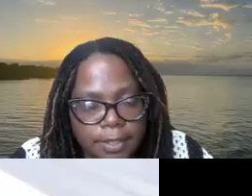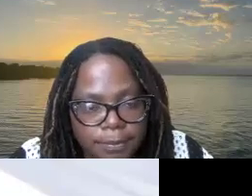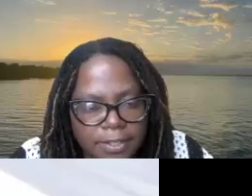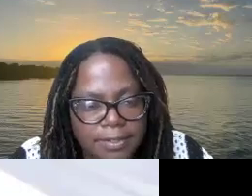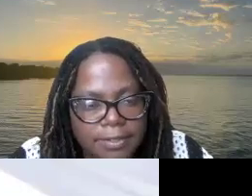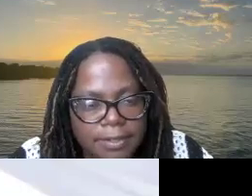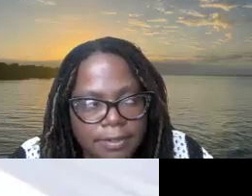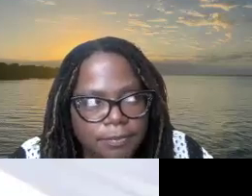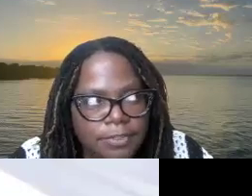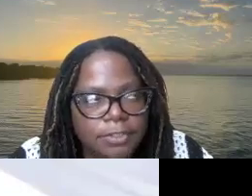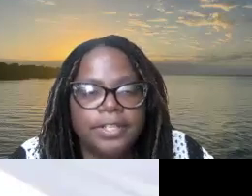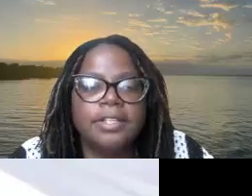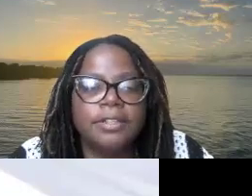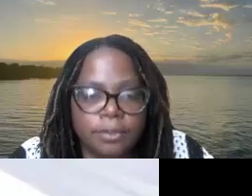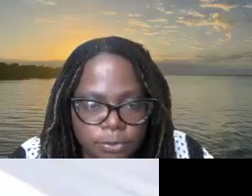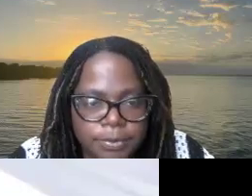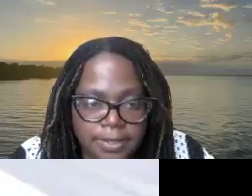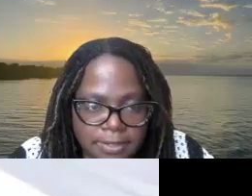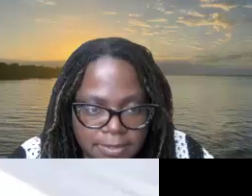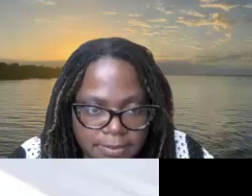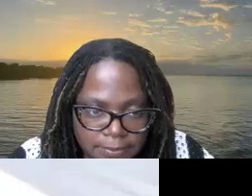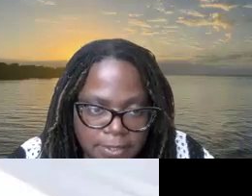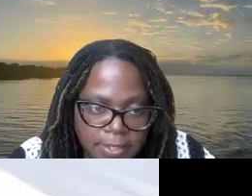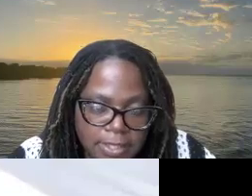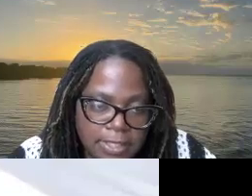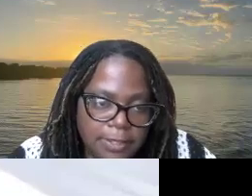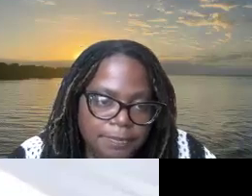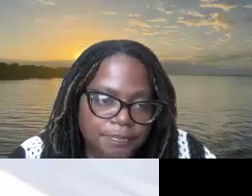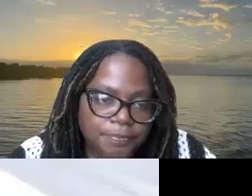but not degrading their cultural practices.